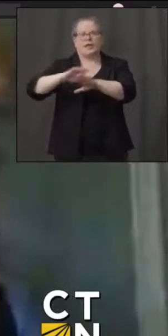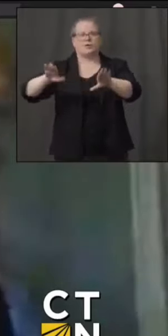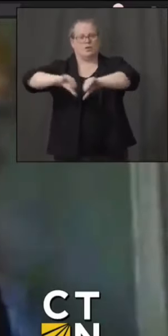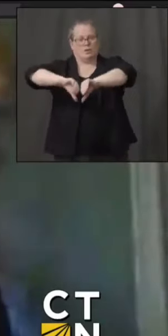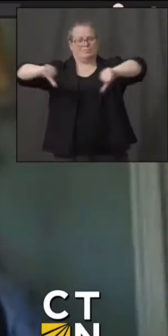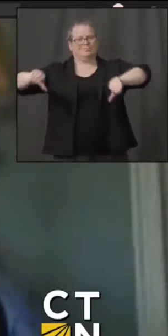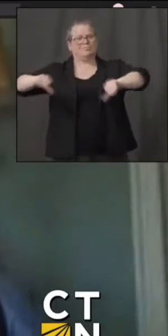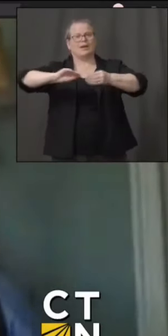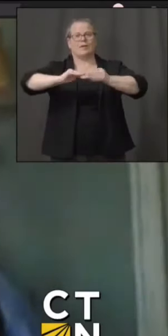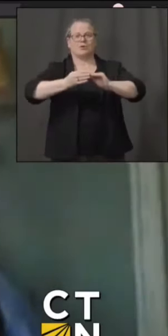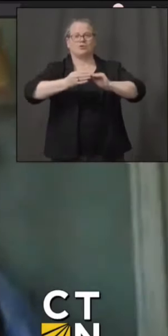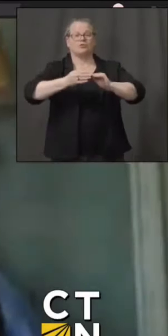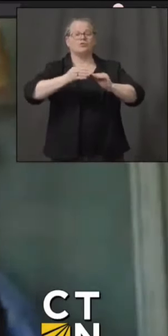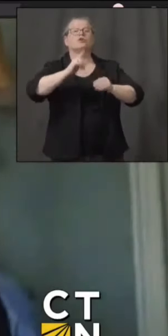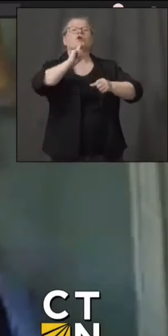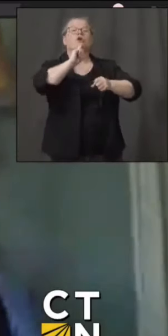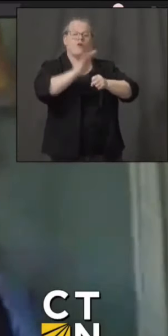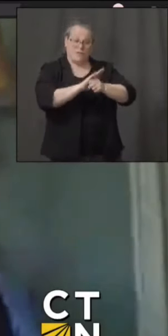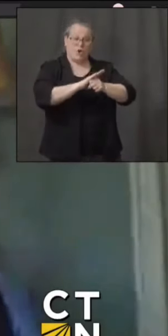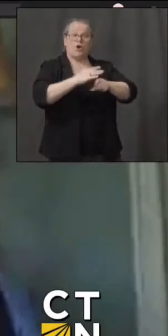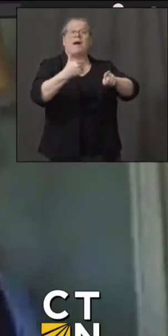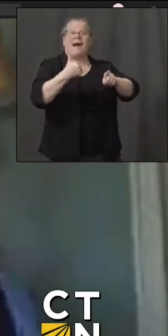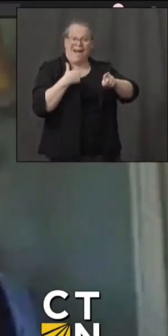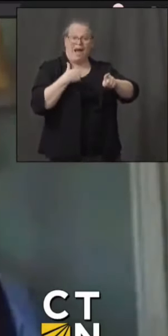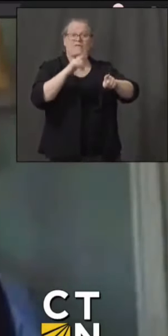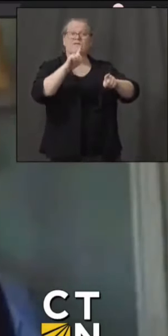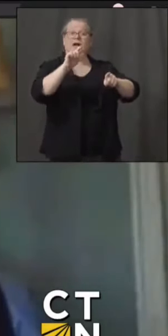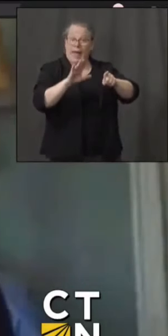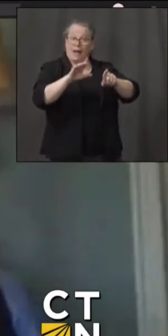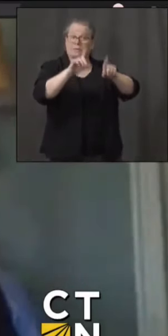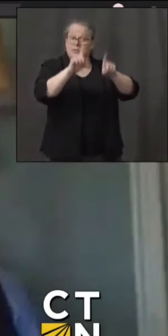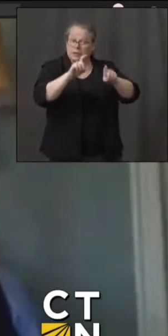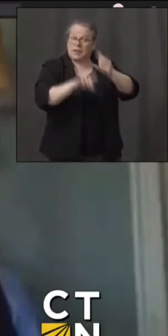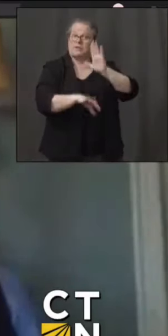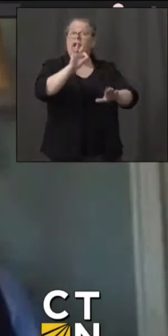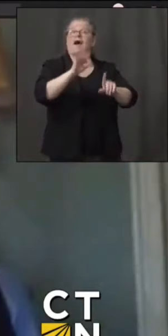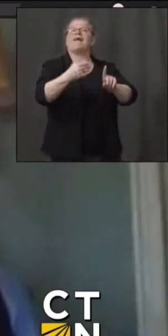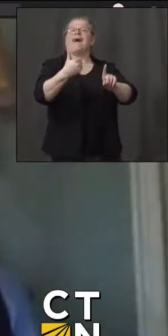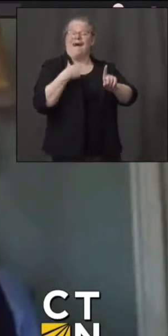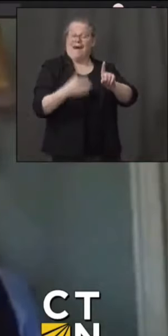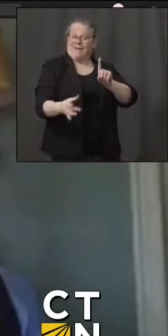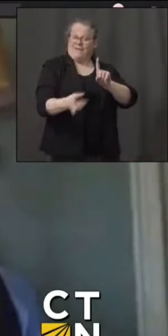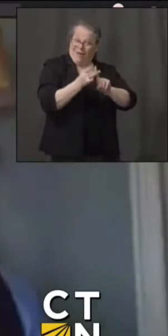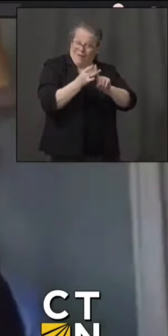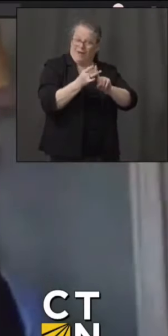confirmed cases, confirmed deaths, laboratory confirmed deaths. So in part,